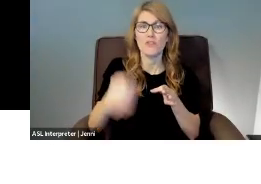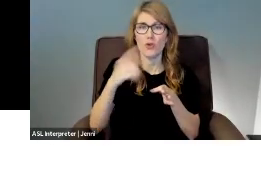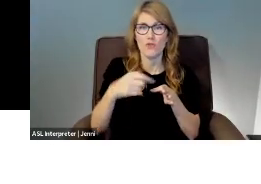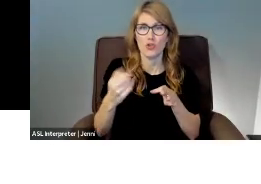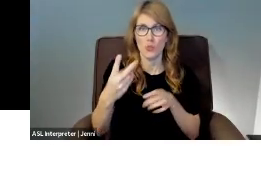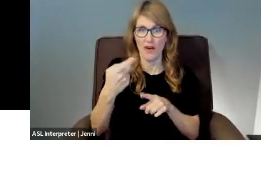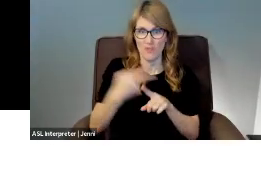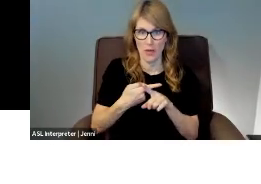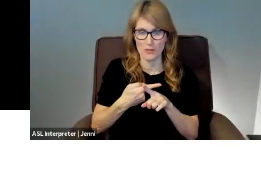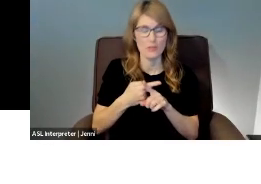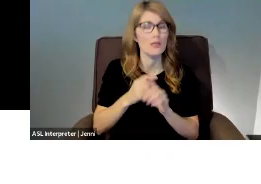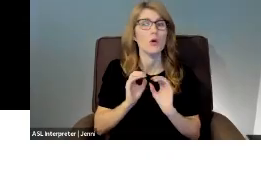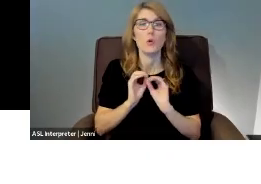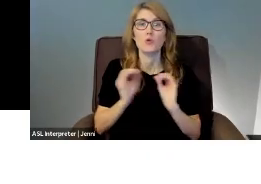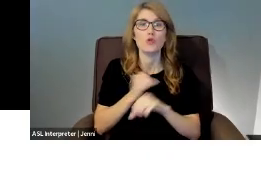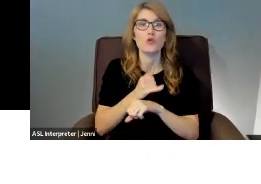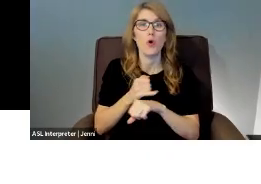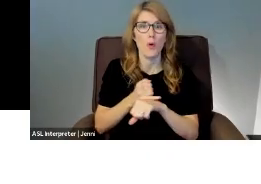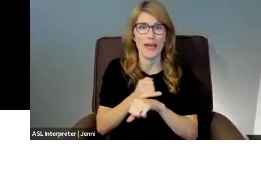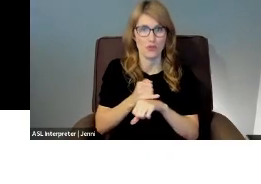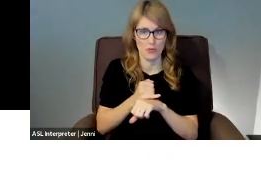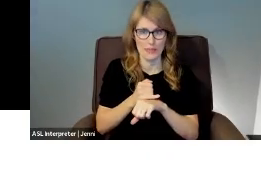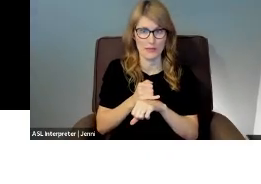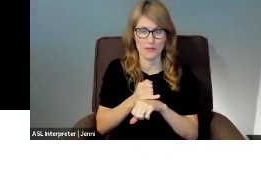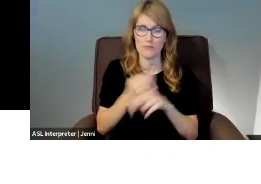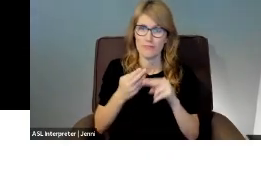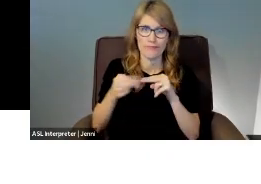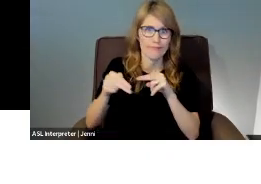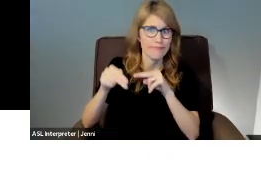interest will occur for the first 12 months as well.